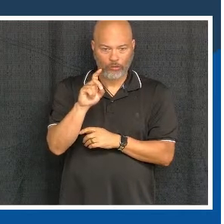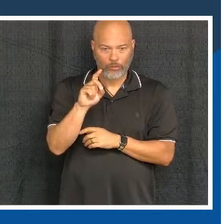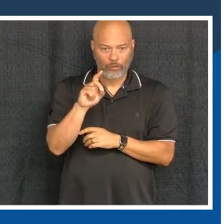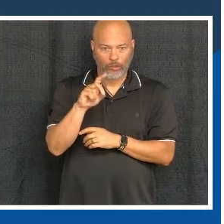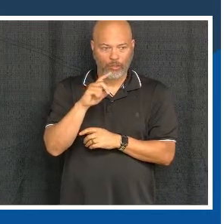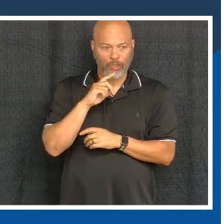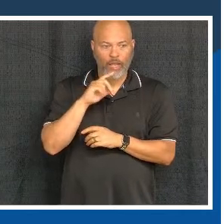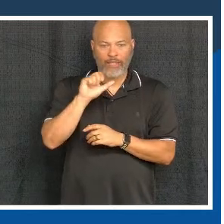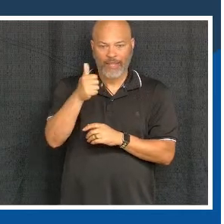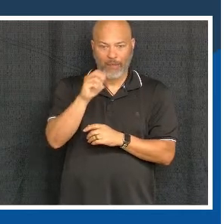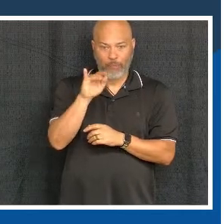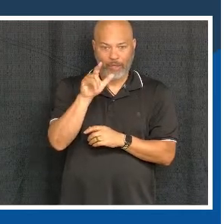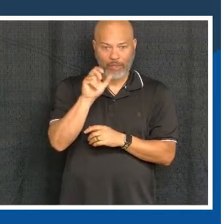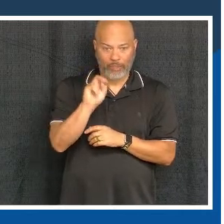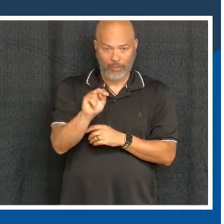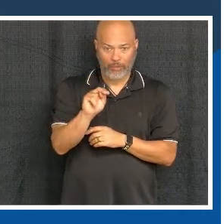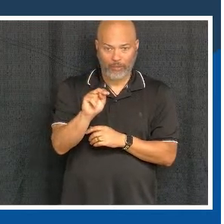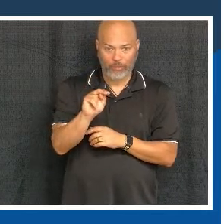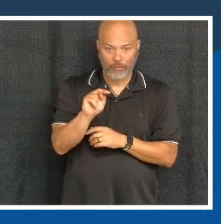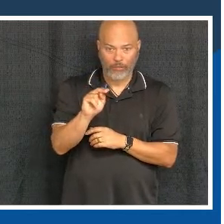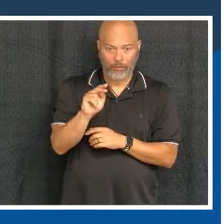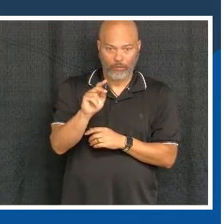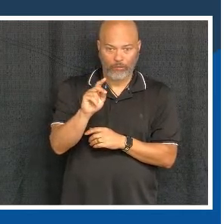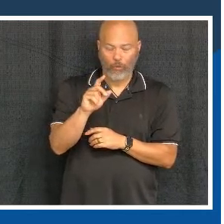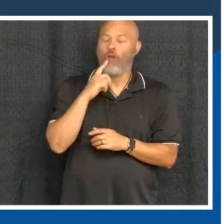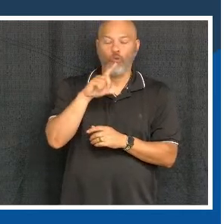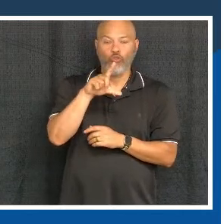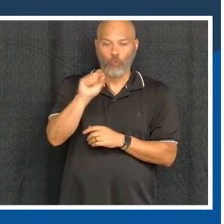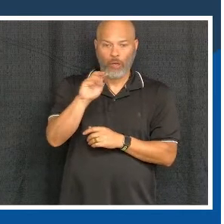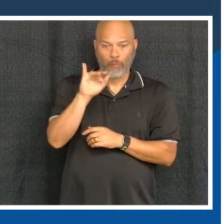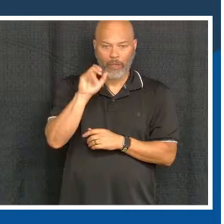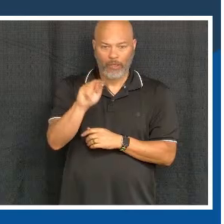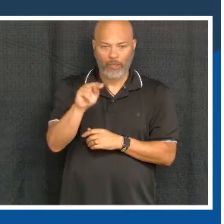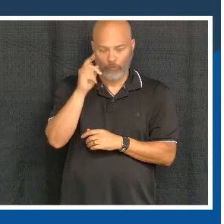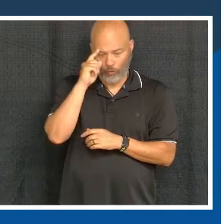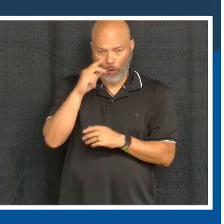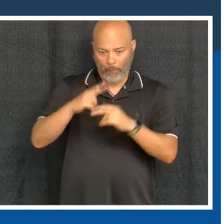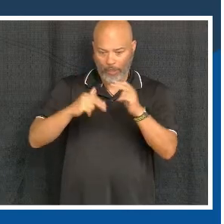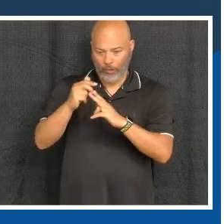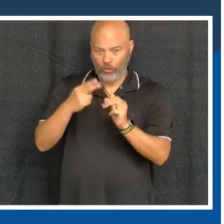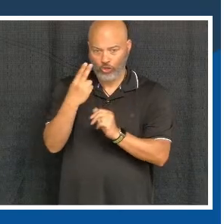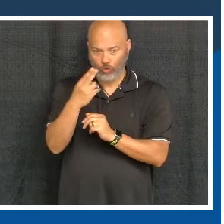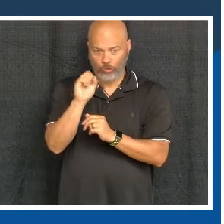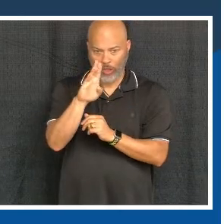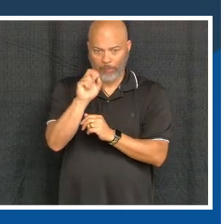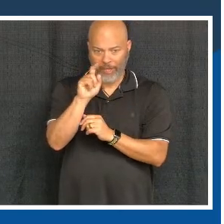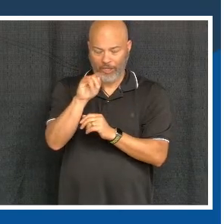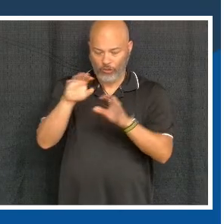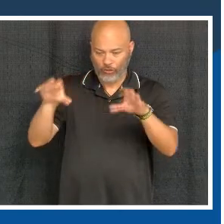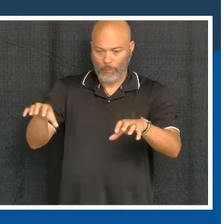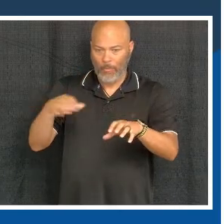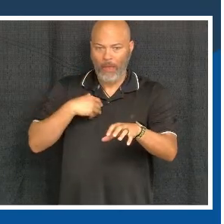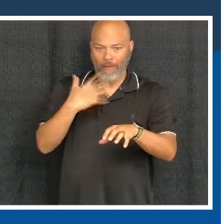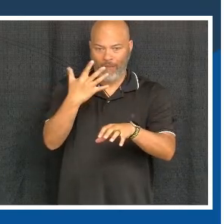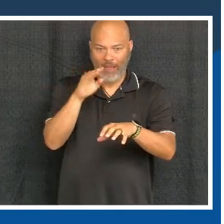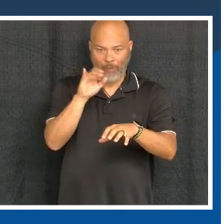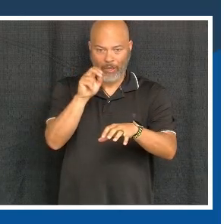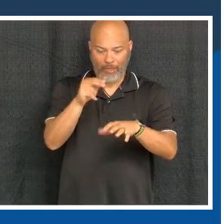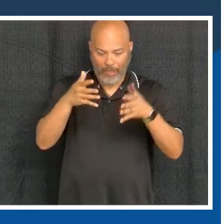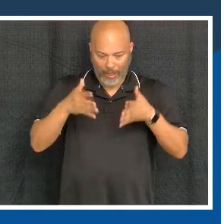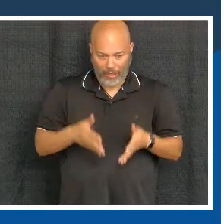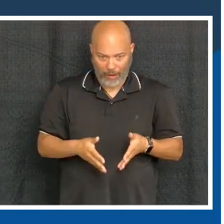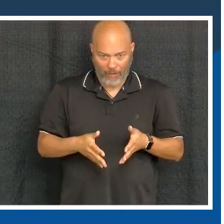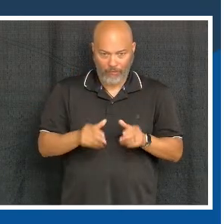$10 million will go to, there'll be $20 million will go to two substations. And then we'll have $5 million